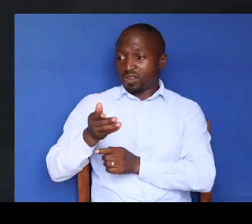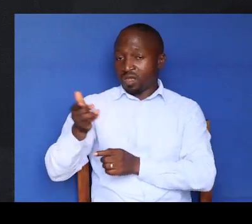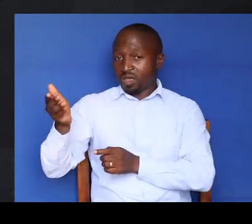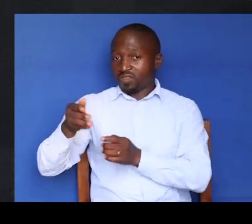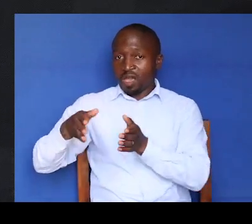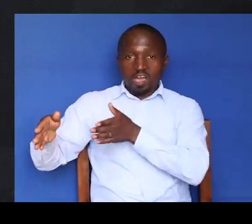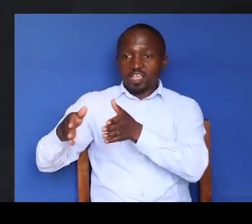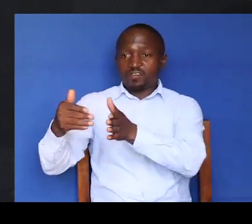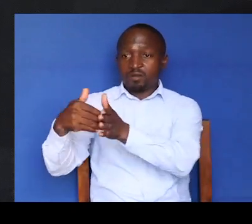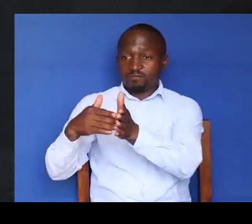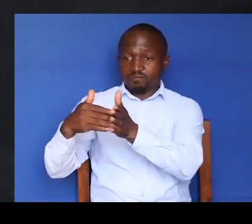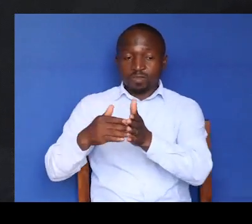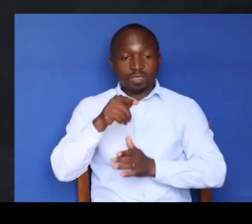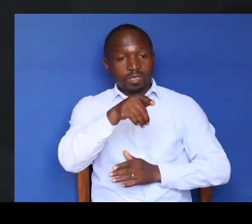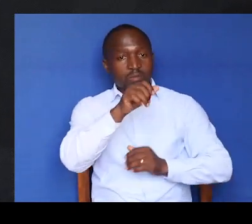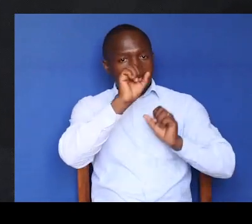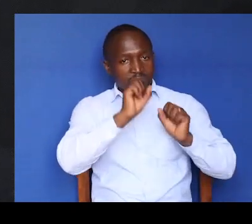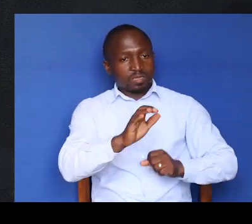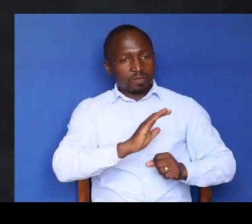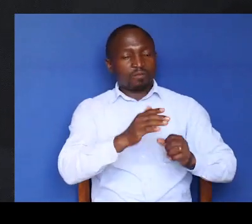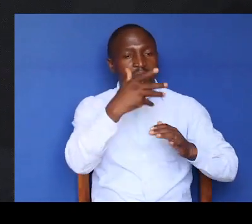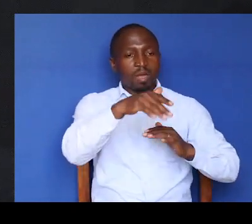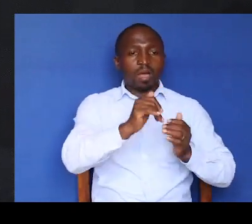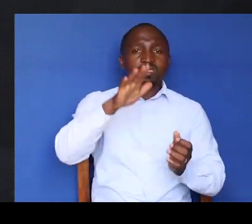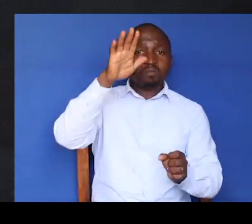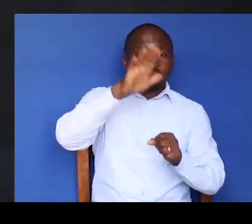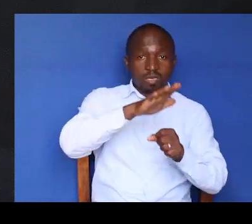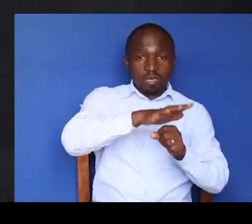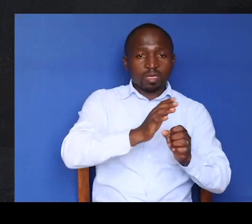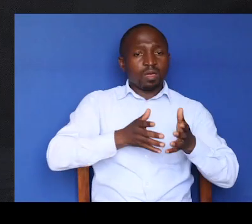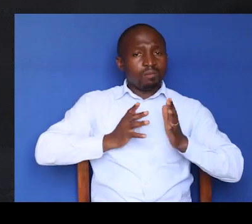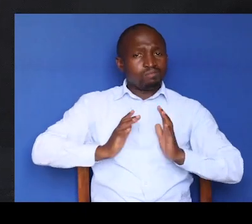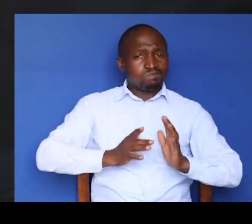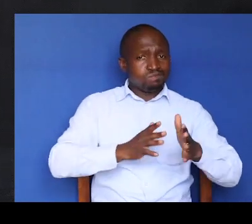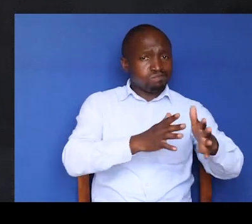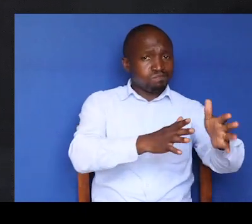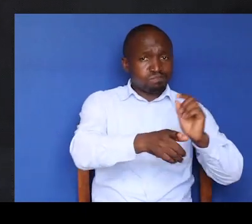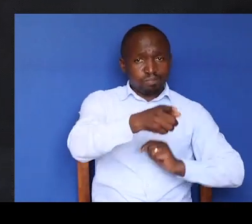by having high volume of water flowing at high speed.